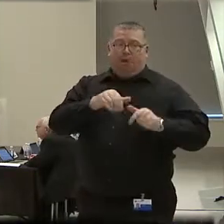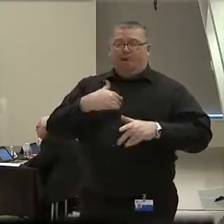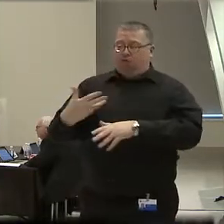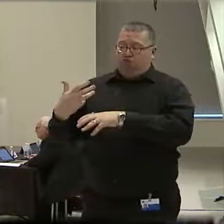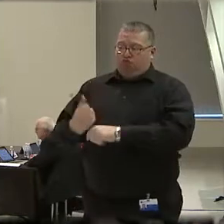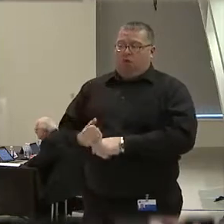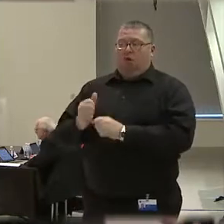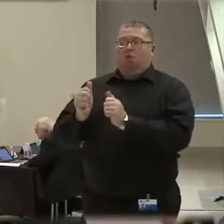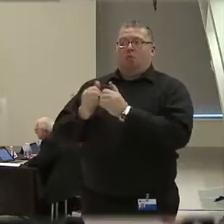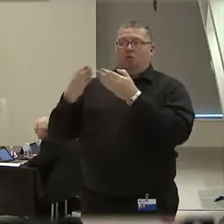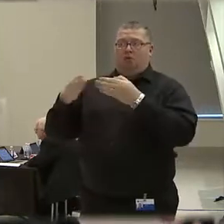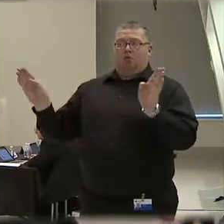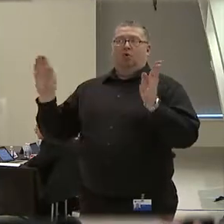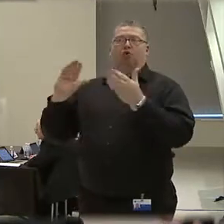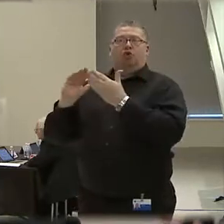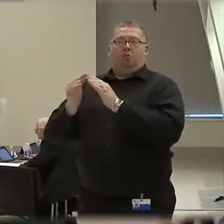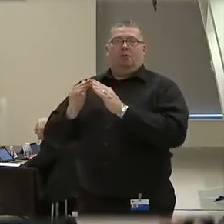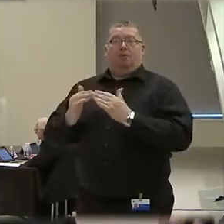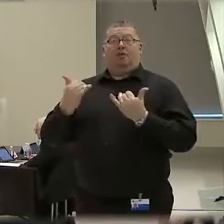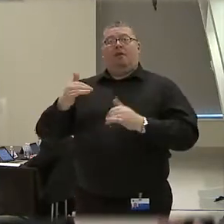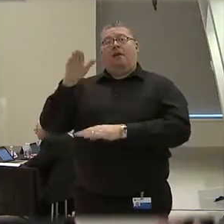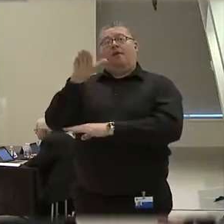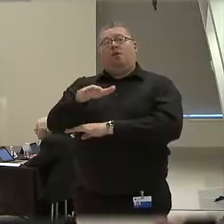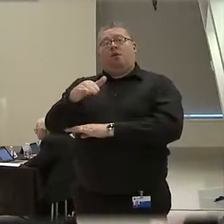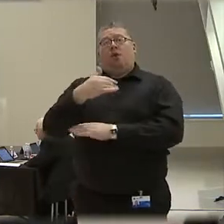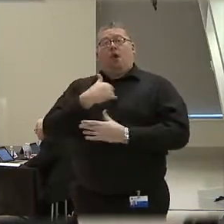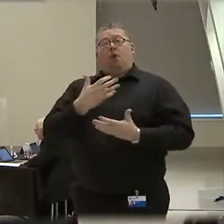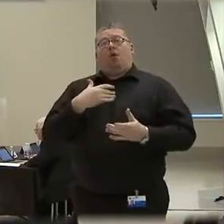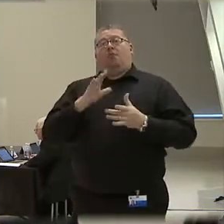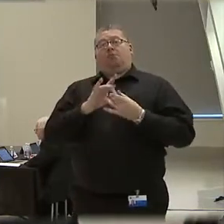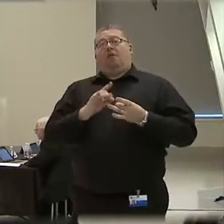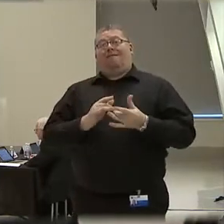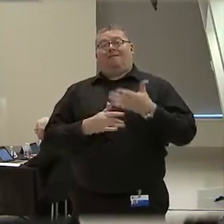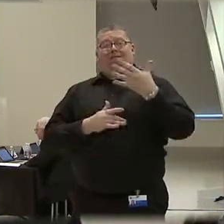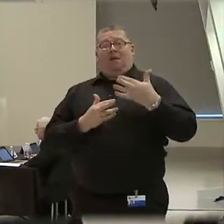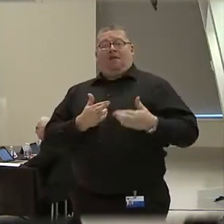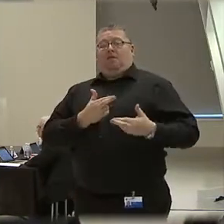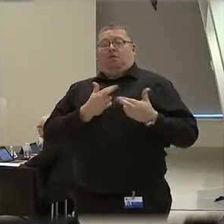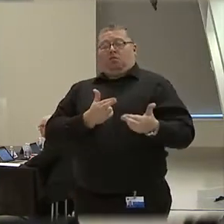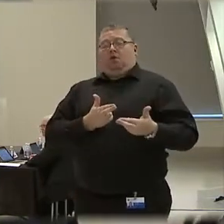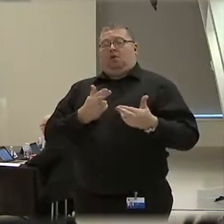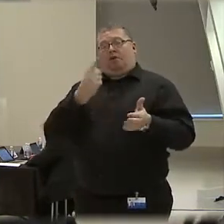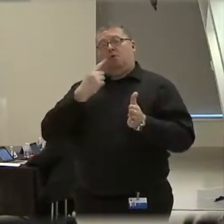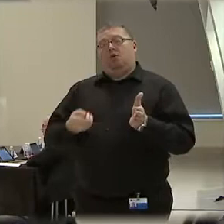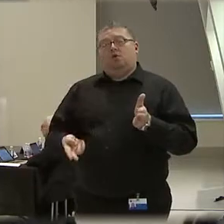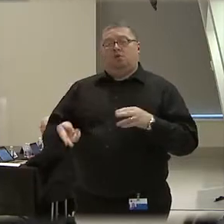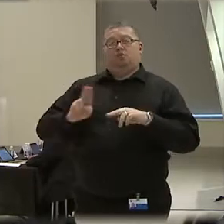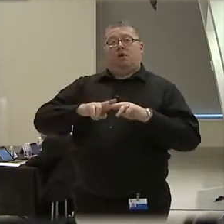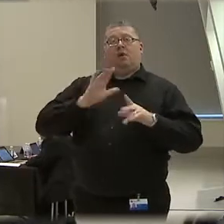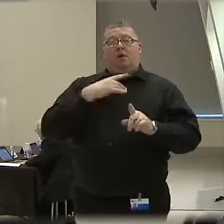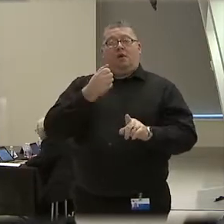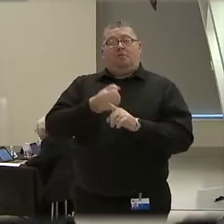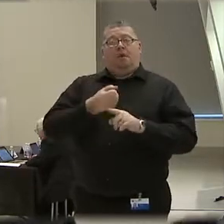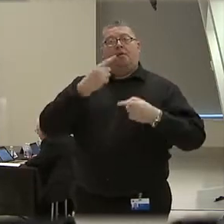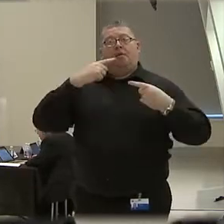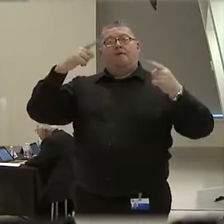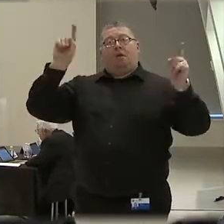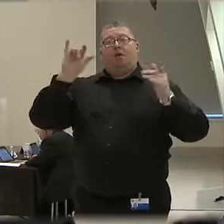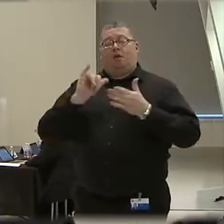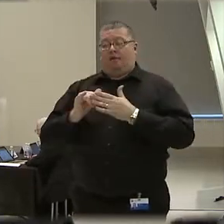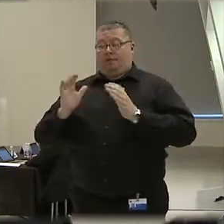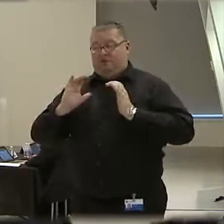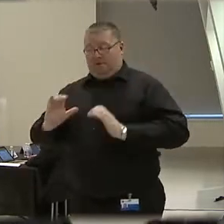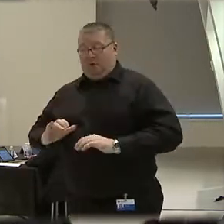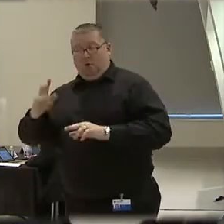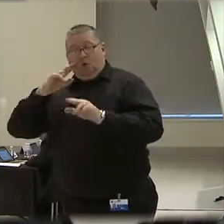trust. So this afternoon, I'd like to put forth 5 recommendations for increasing the impact and effectiveness of civilian